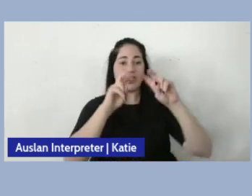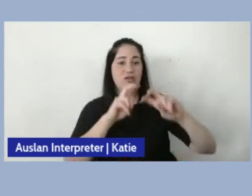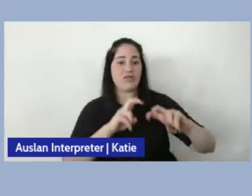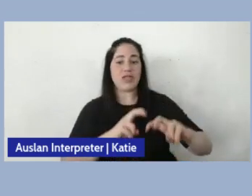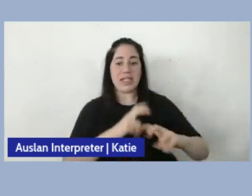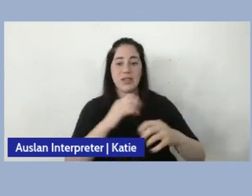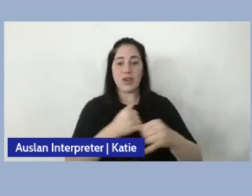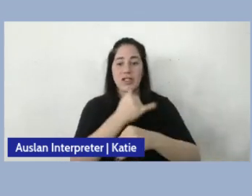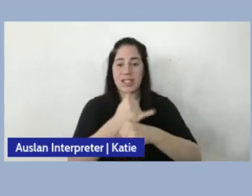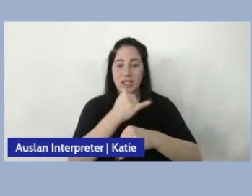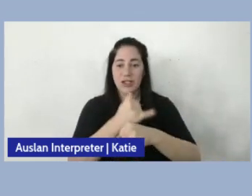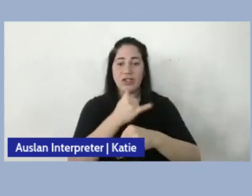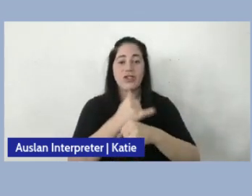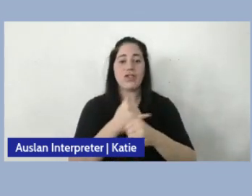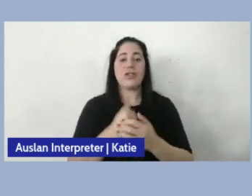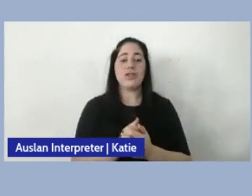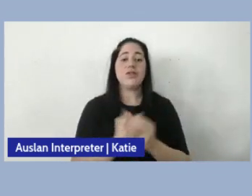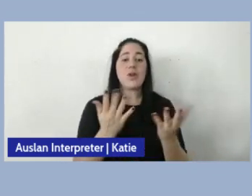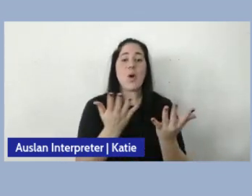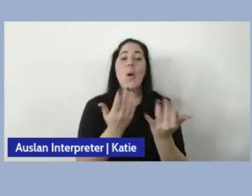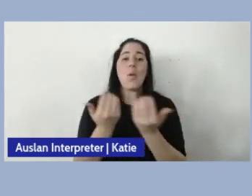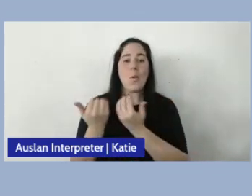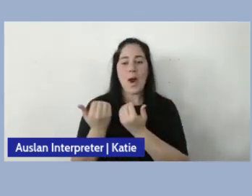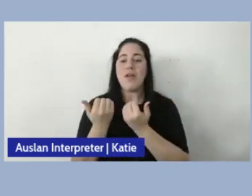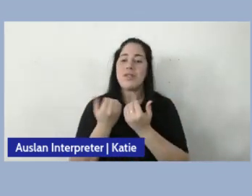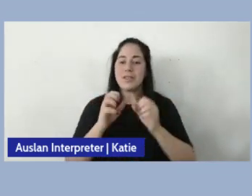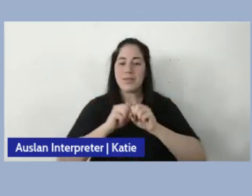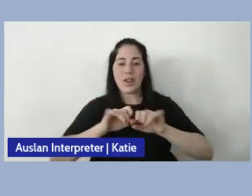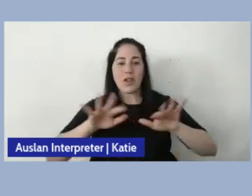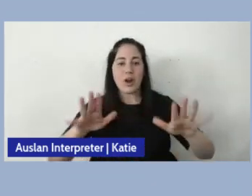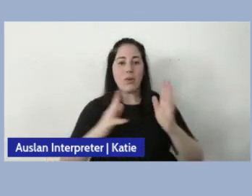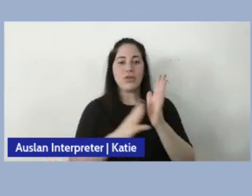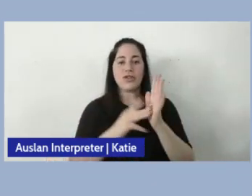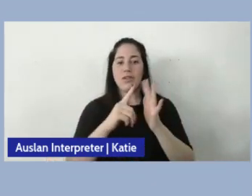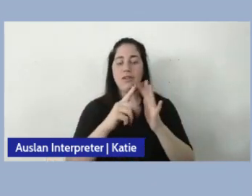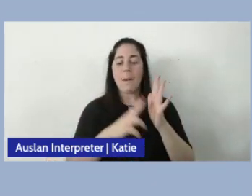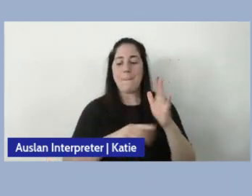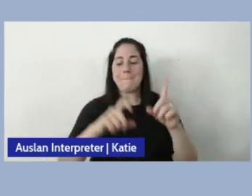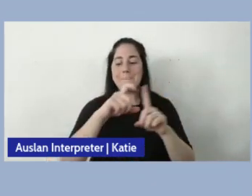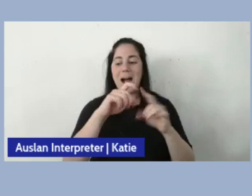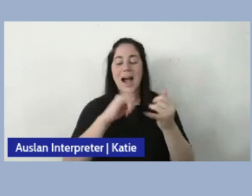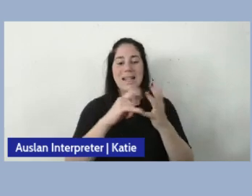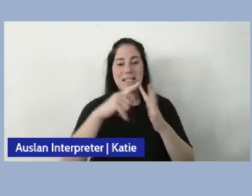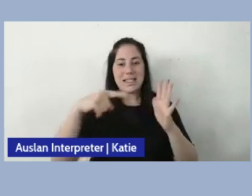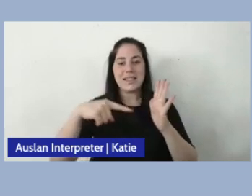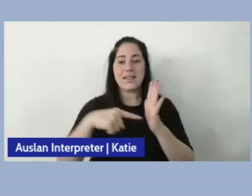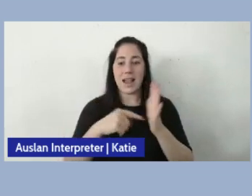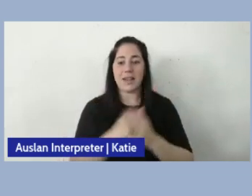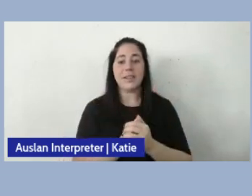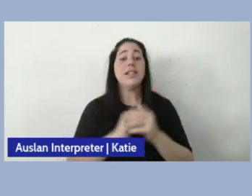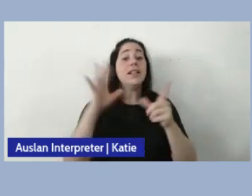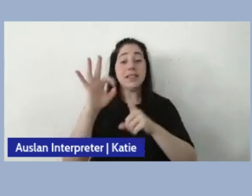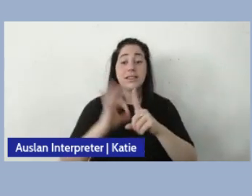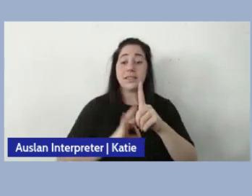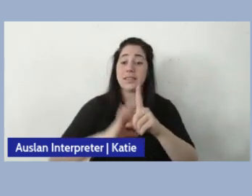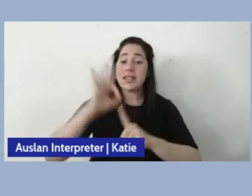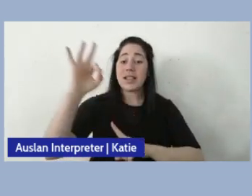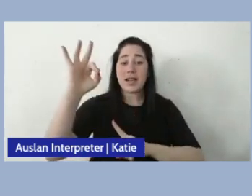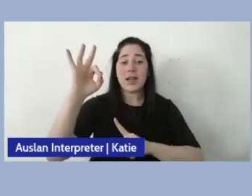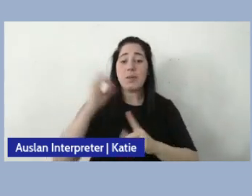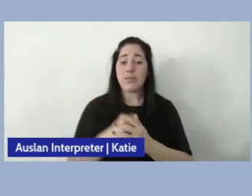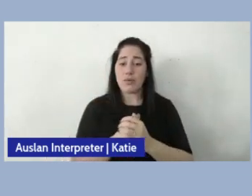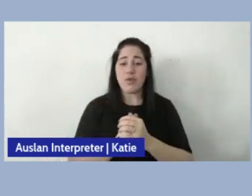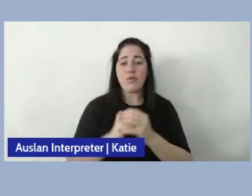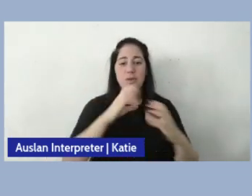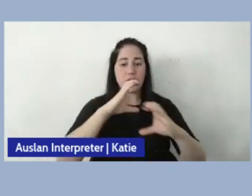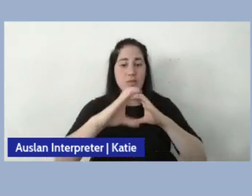of Mindset. Mindset aims to improve the quality of interpreter communication and cognitive assessments for dementia.